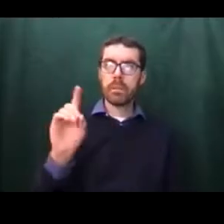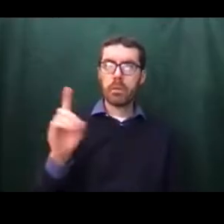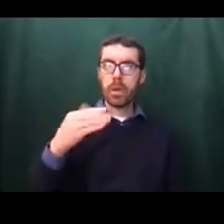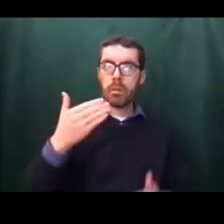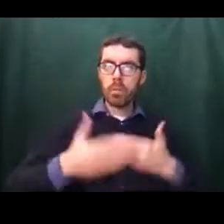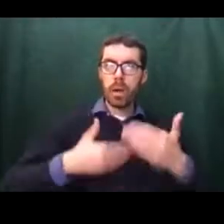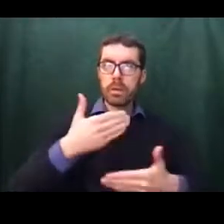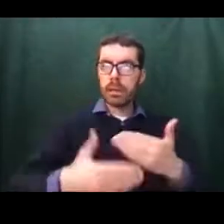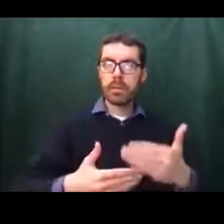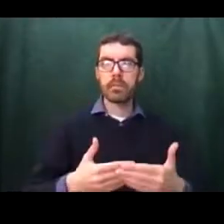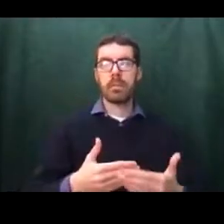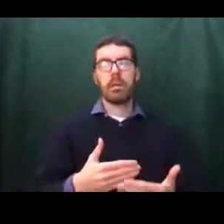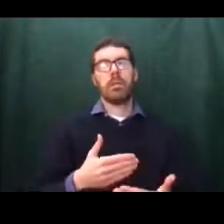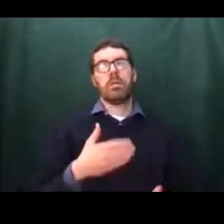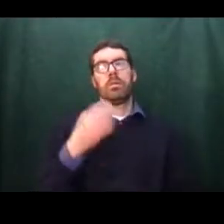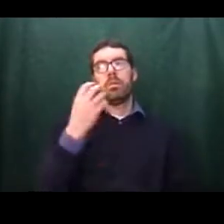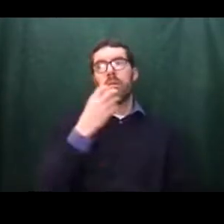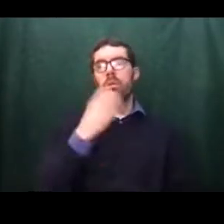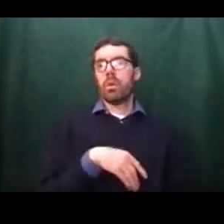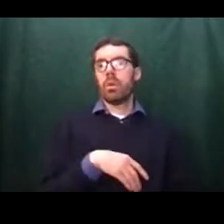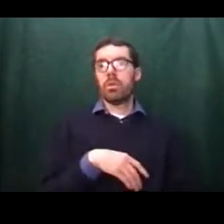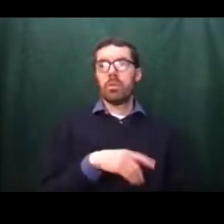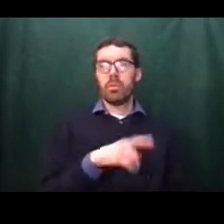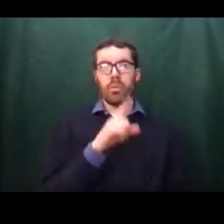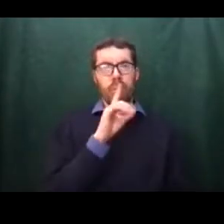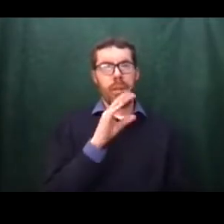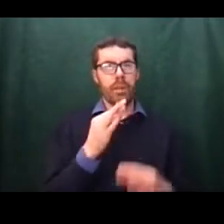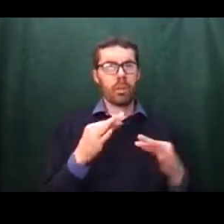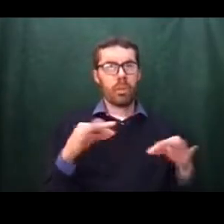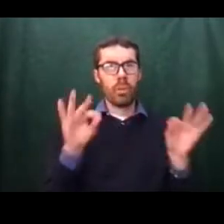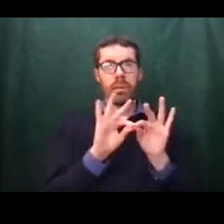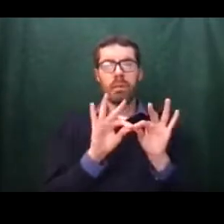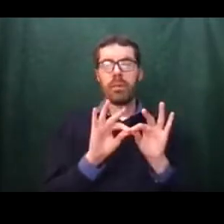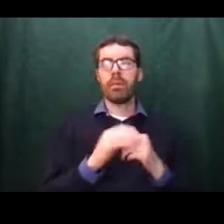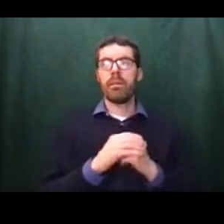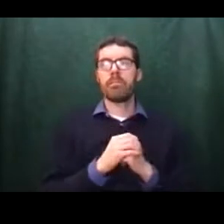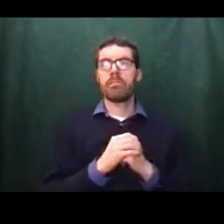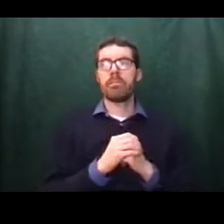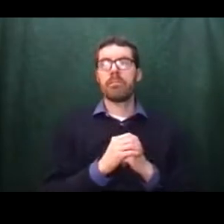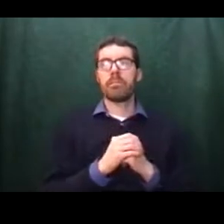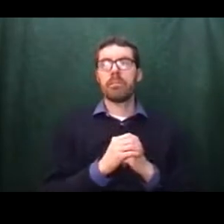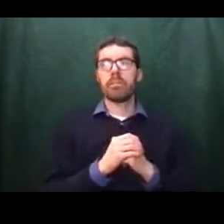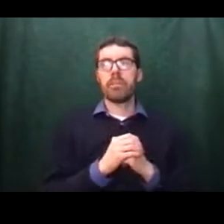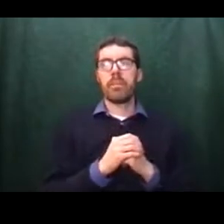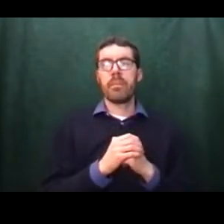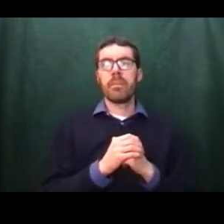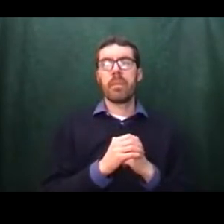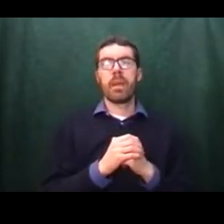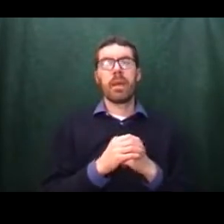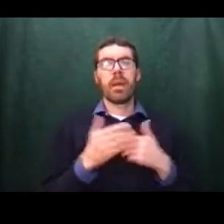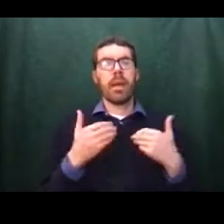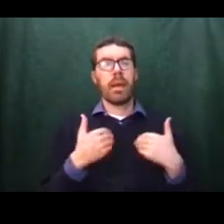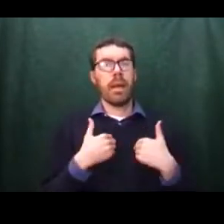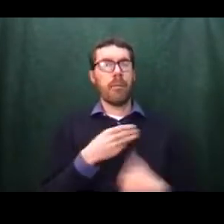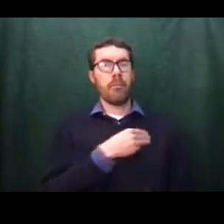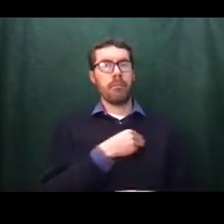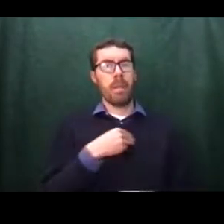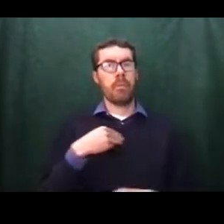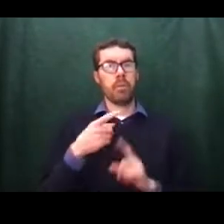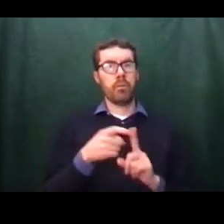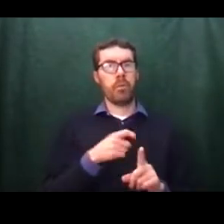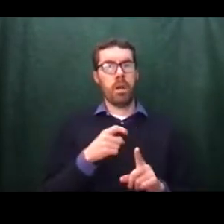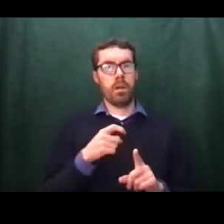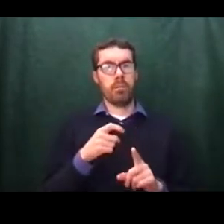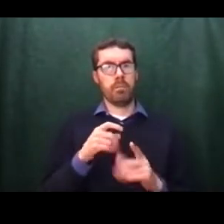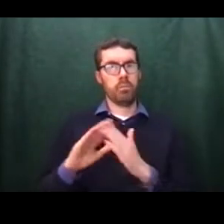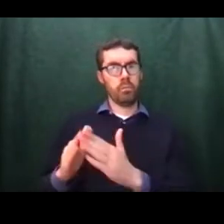so critical that we have members of our community that take that